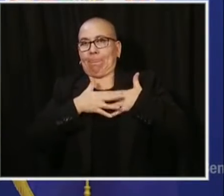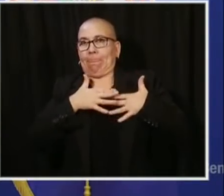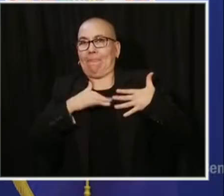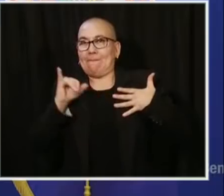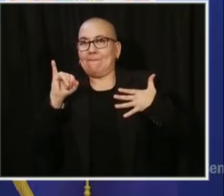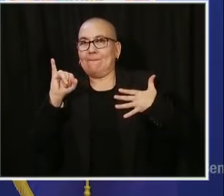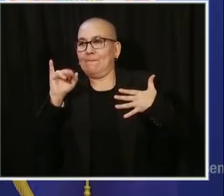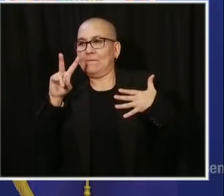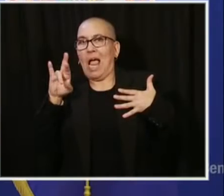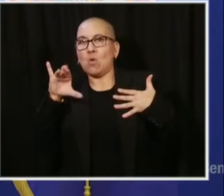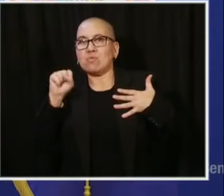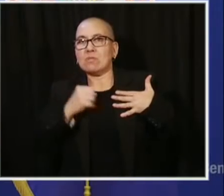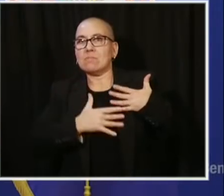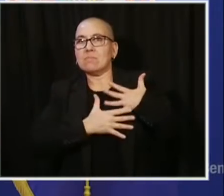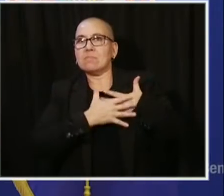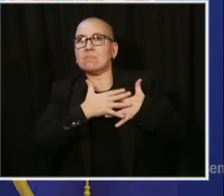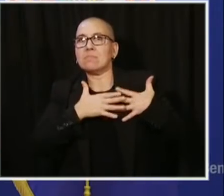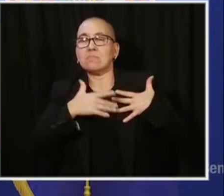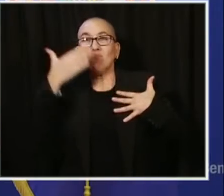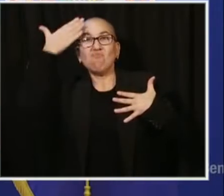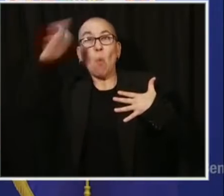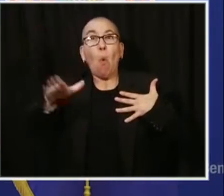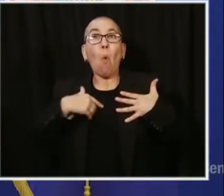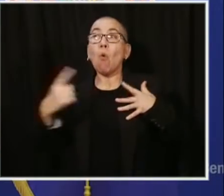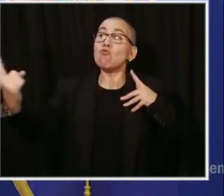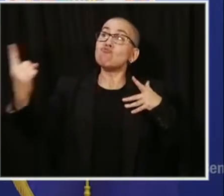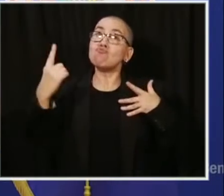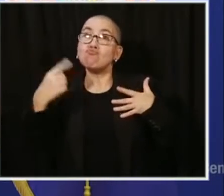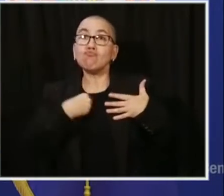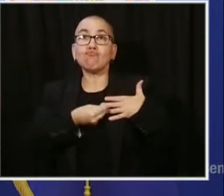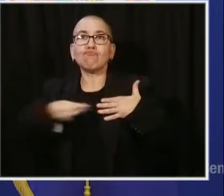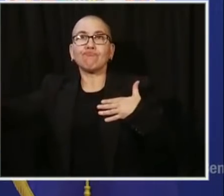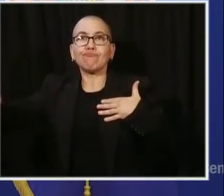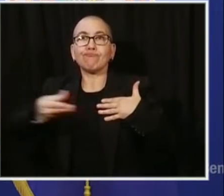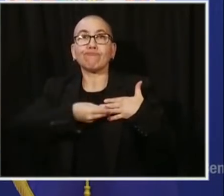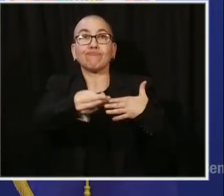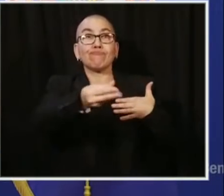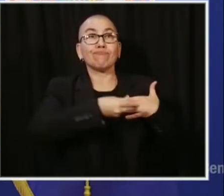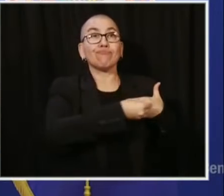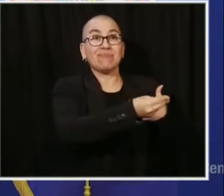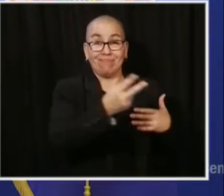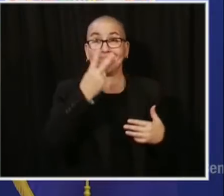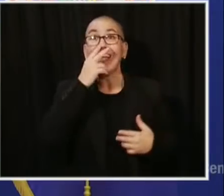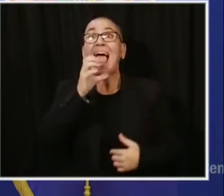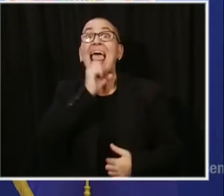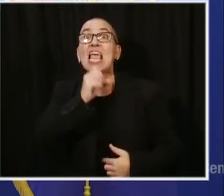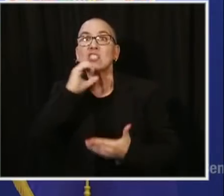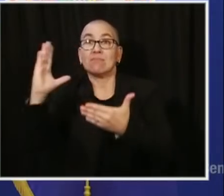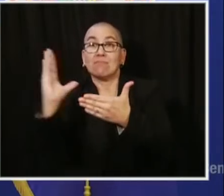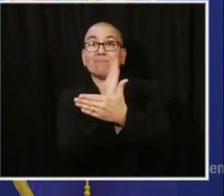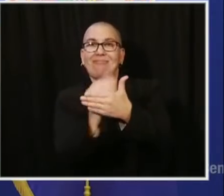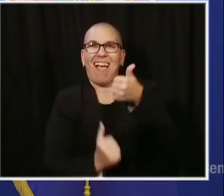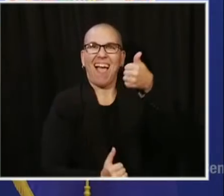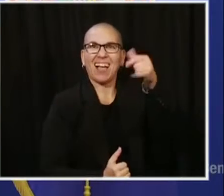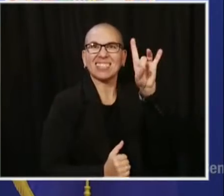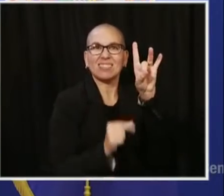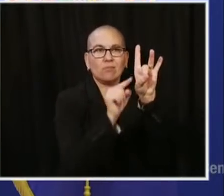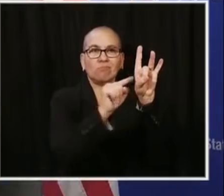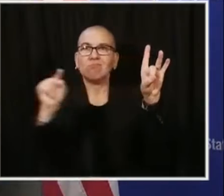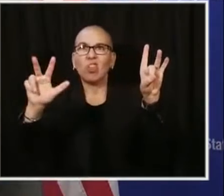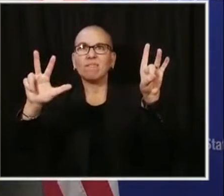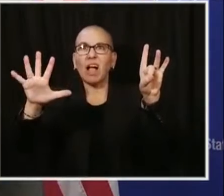18 to 35s, as you see on this chart, this is just 1 week in our lag period, a week and a half ago. The bulk of those